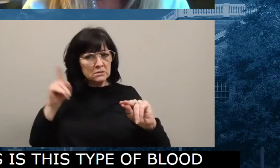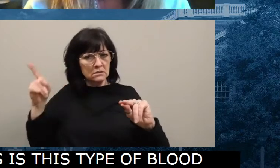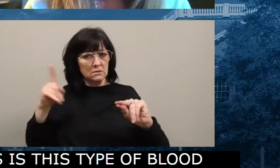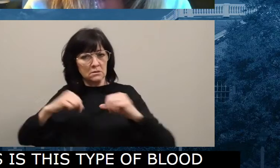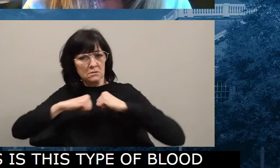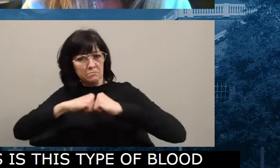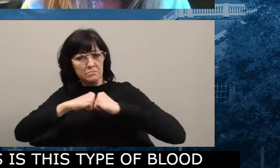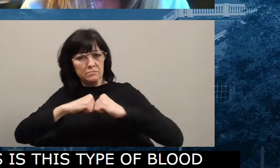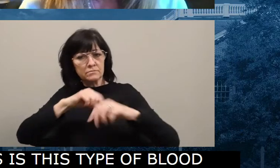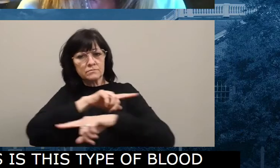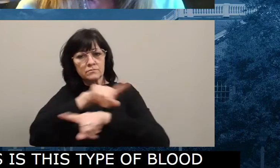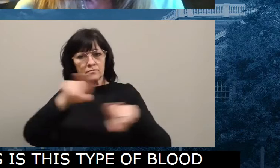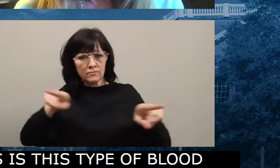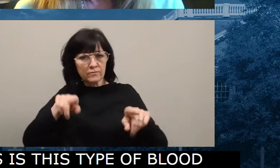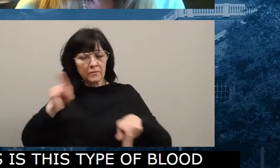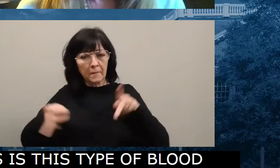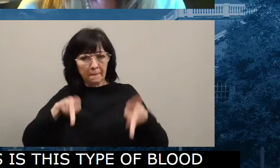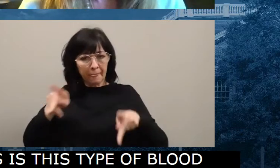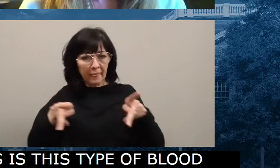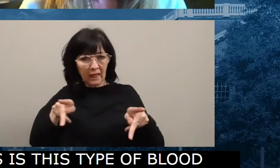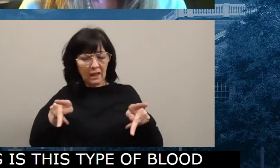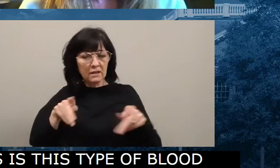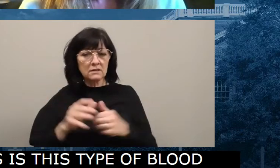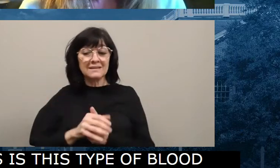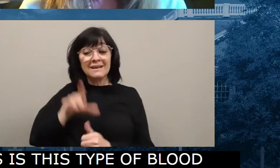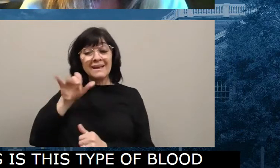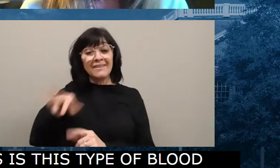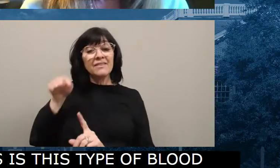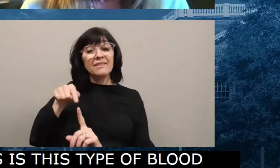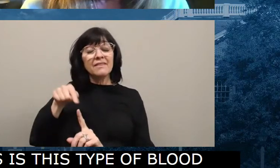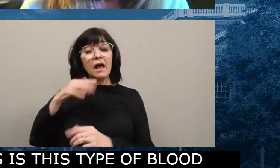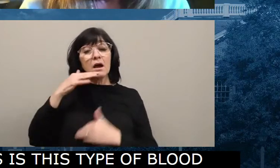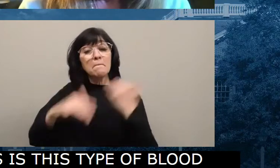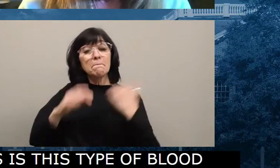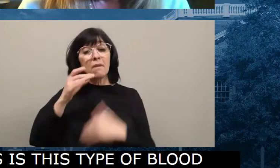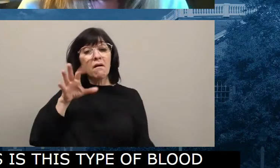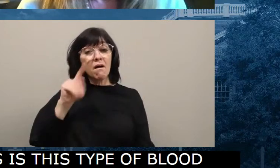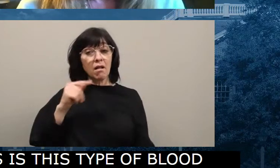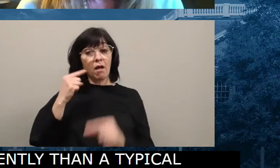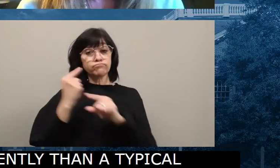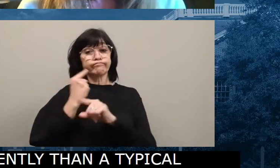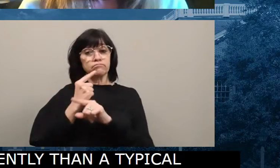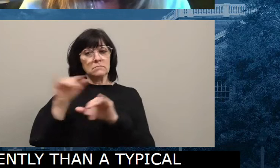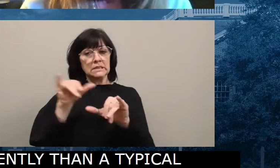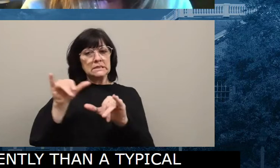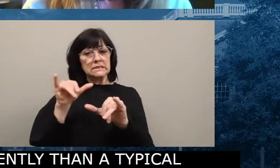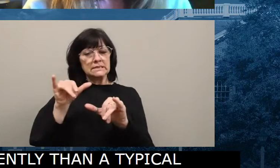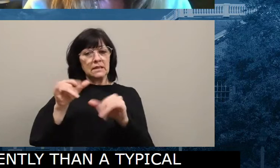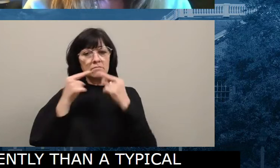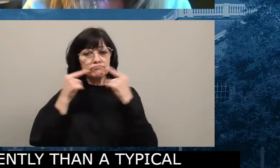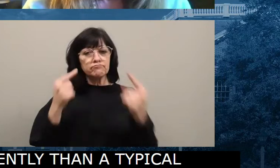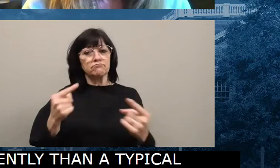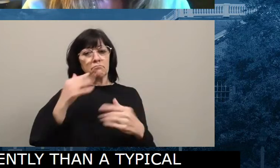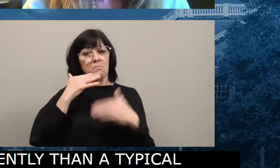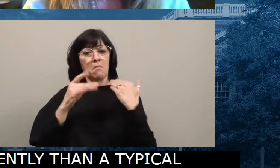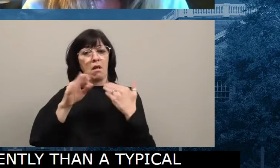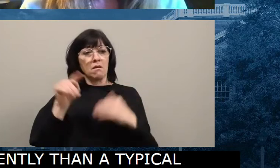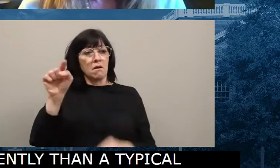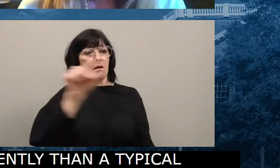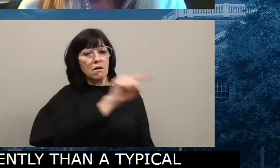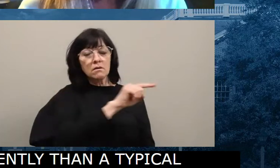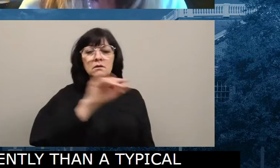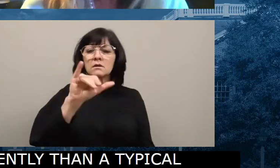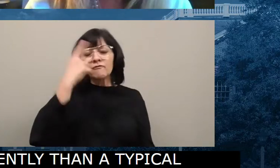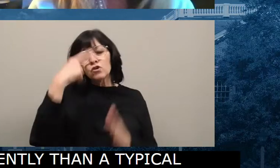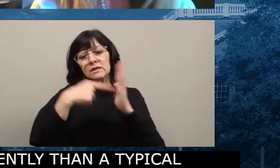treated differently than a typical blood clot. Heparin is often used for blood clots,